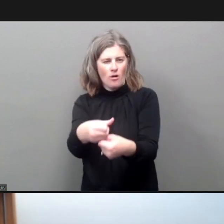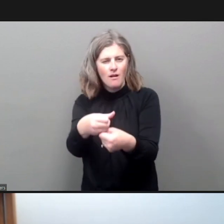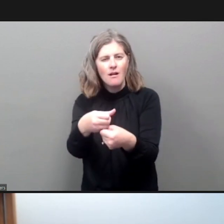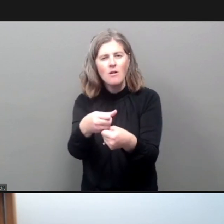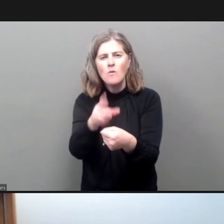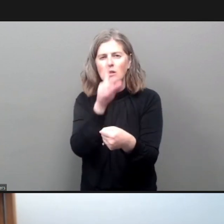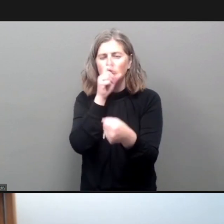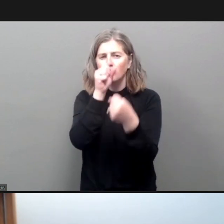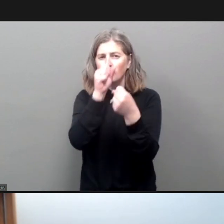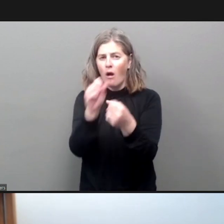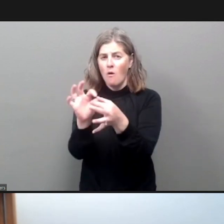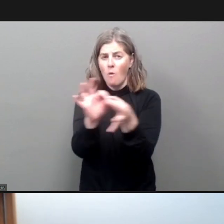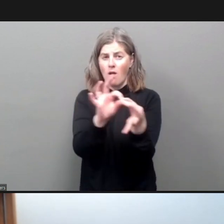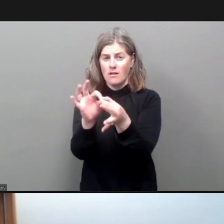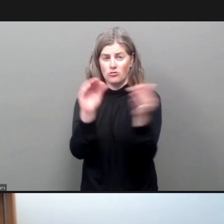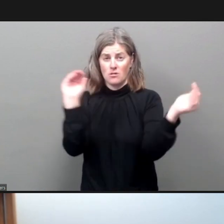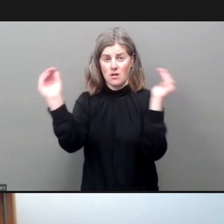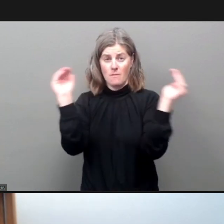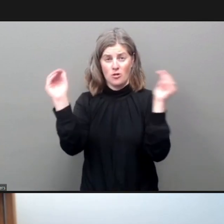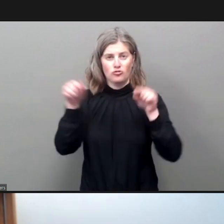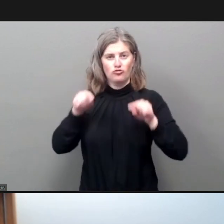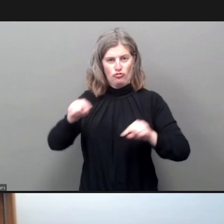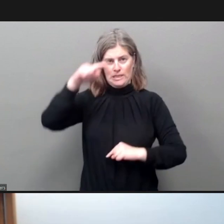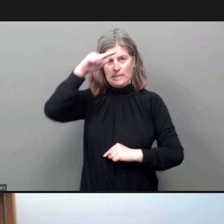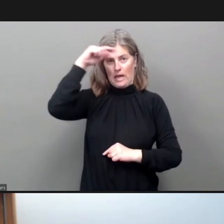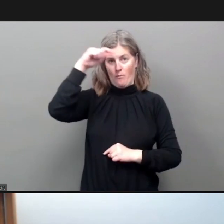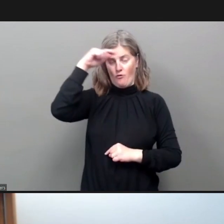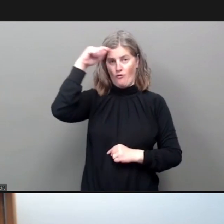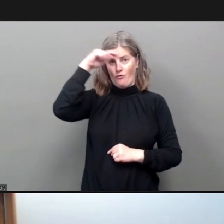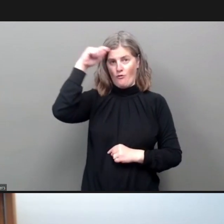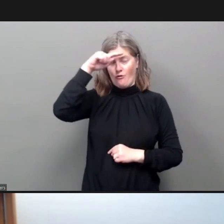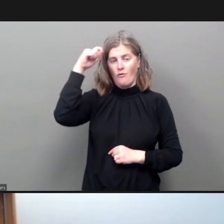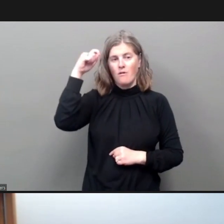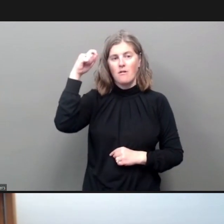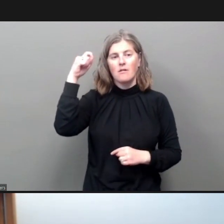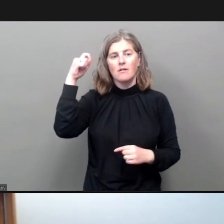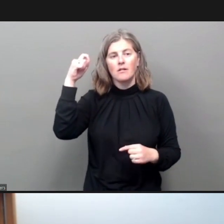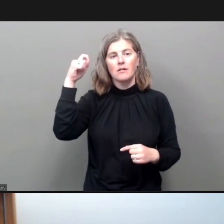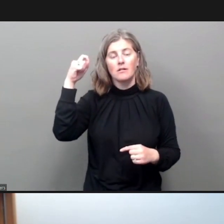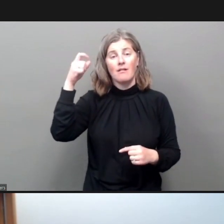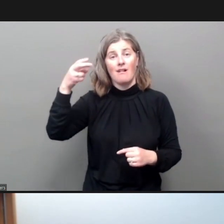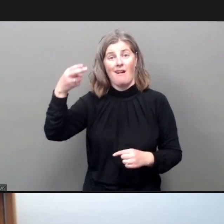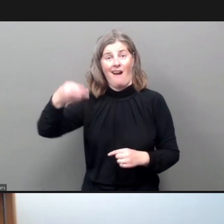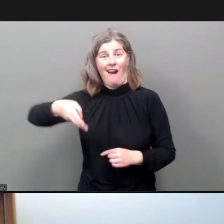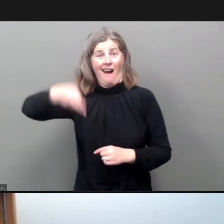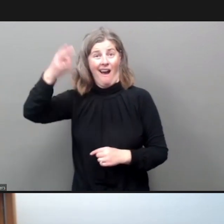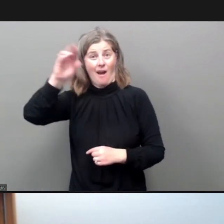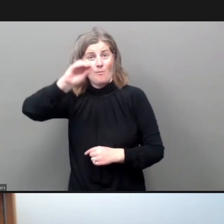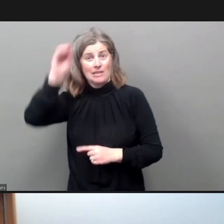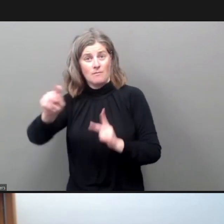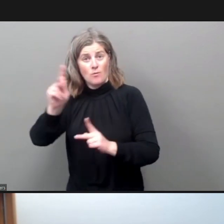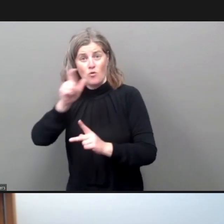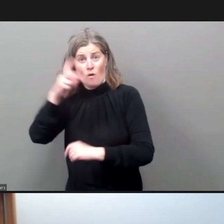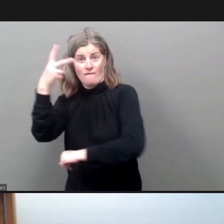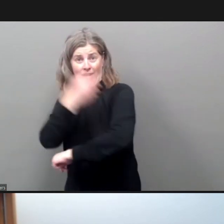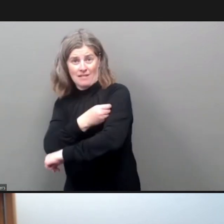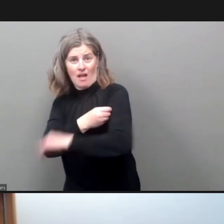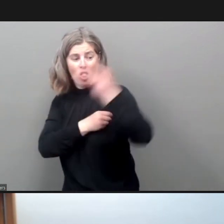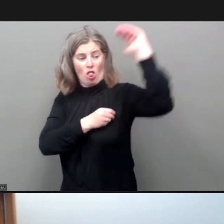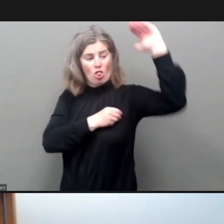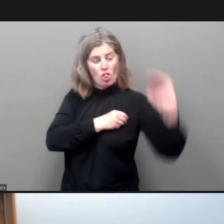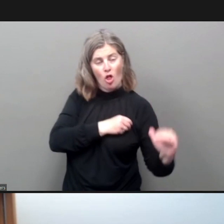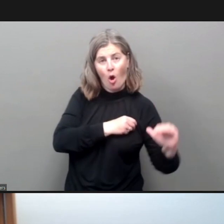strong correlation through the summer between high vaccination rates and low case